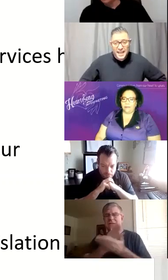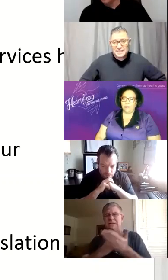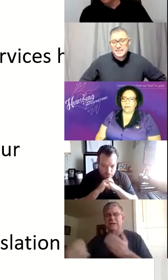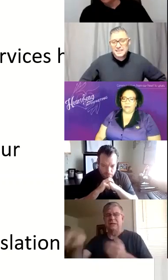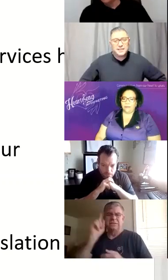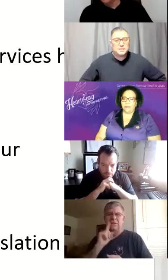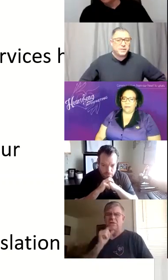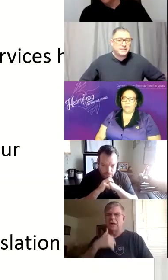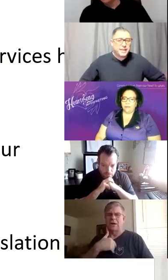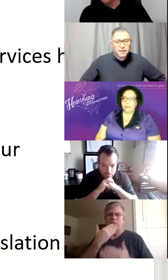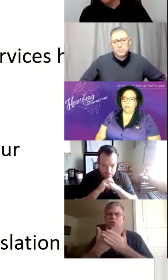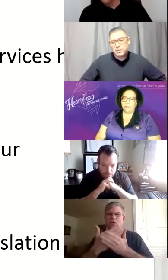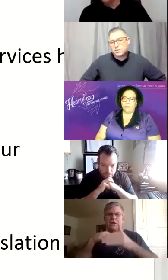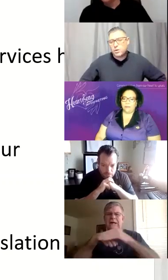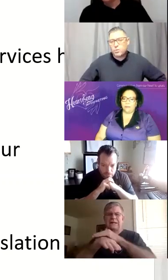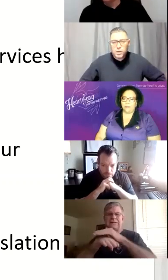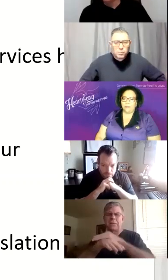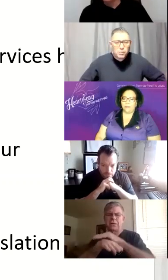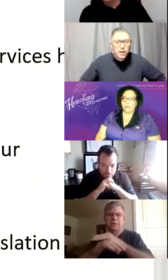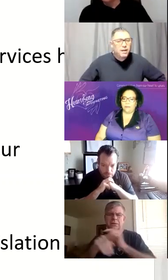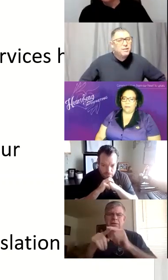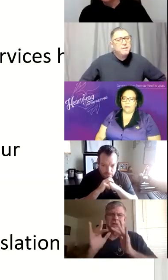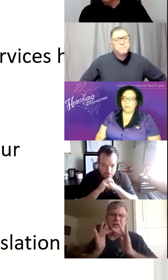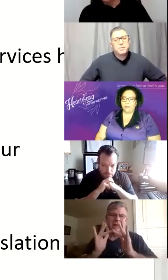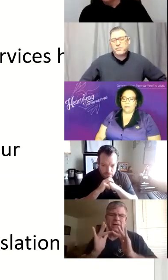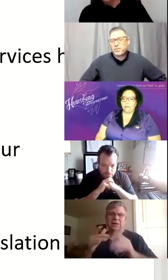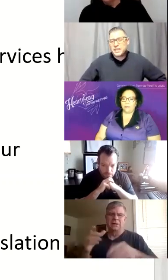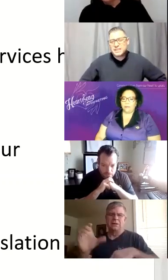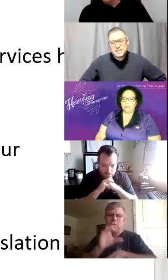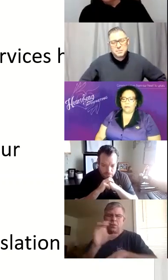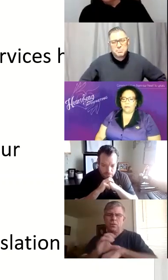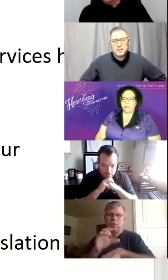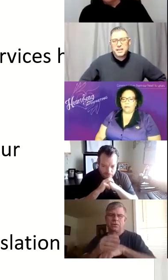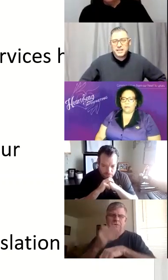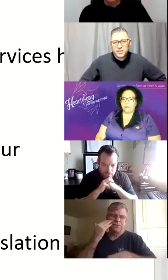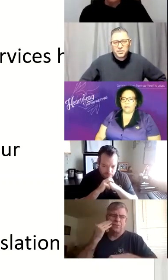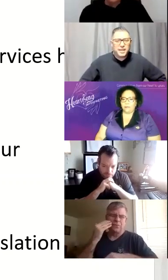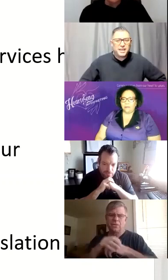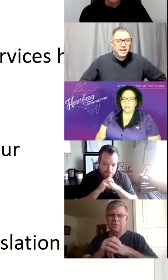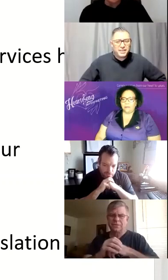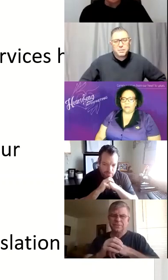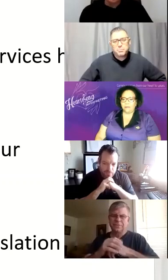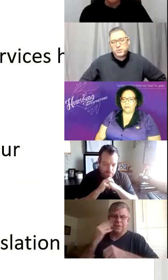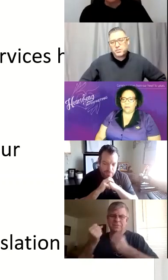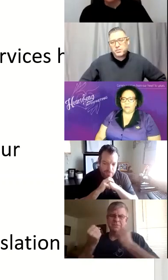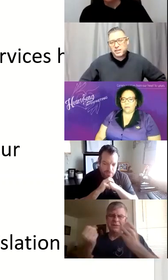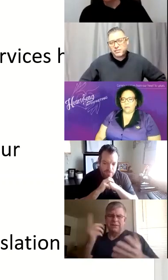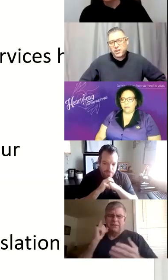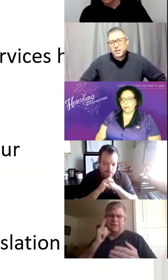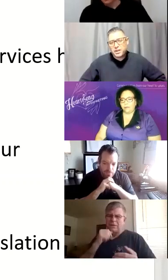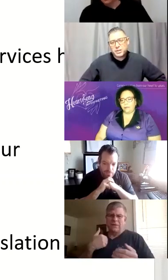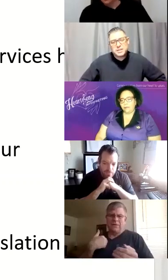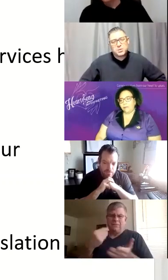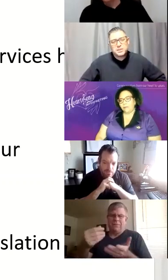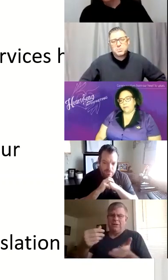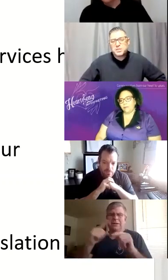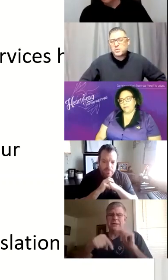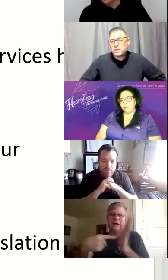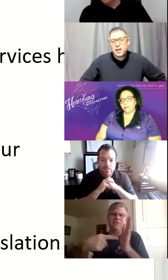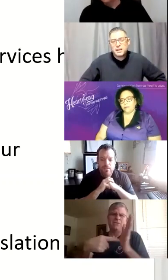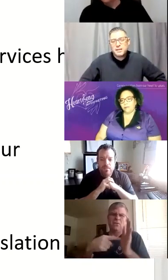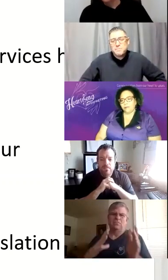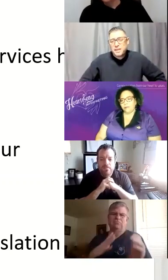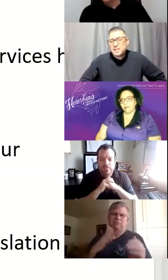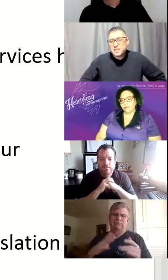easy access. Things break down. Computers don't work well. But for the accessibility through the internet and the computers for our deaf and hard of community, that's mostly what's